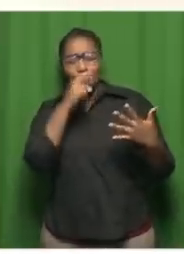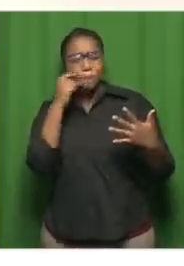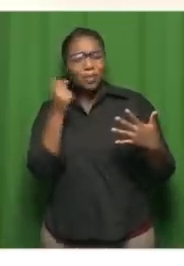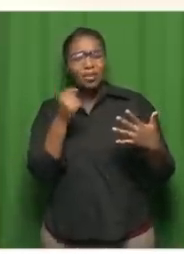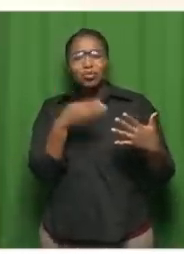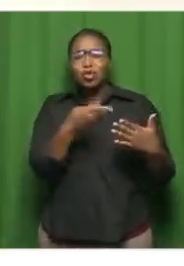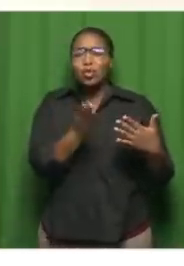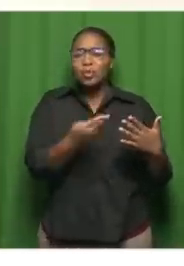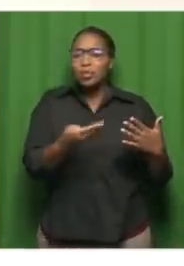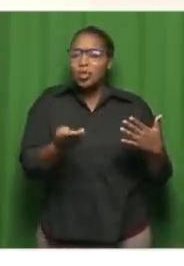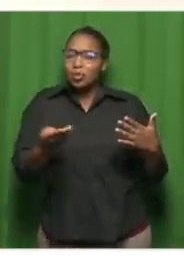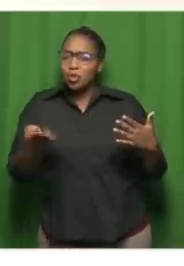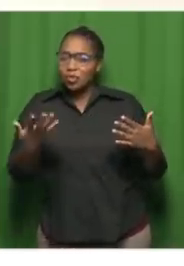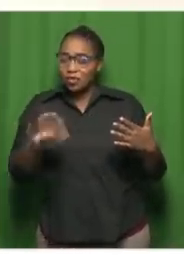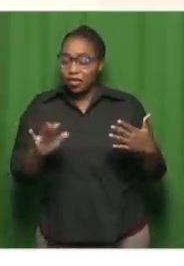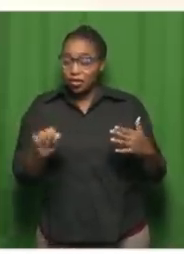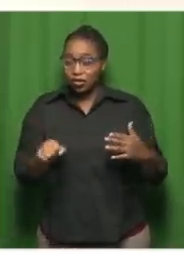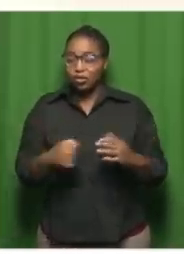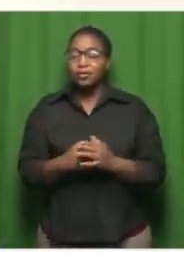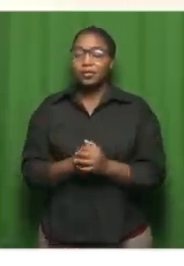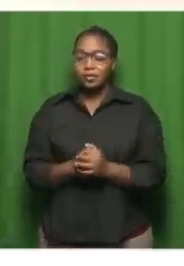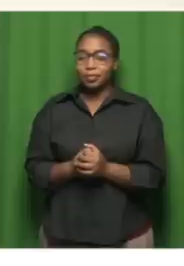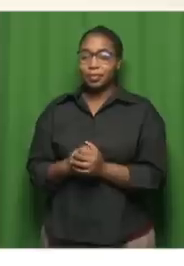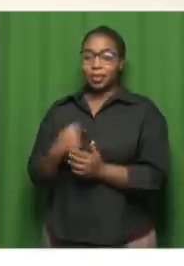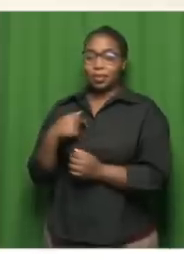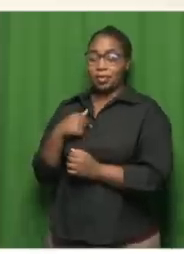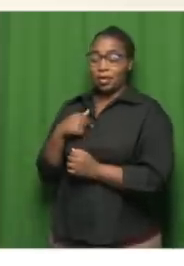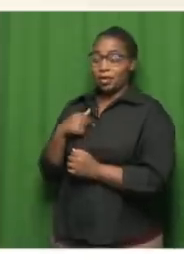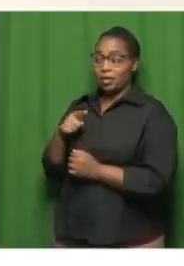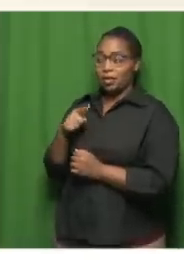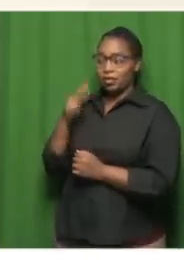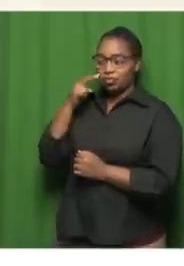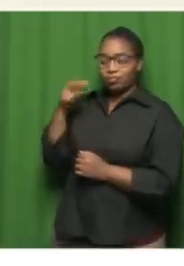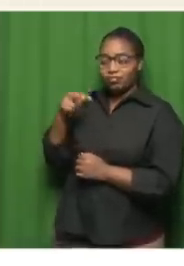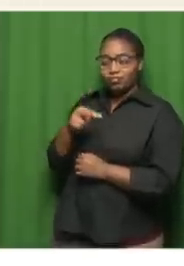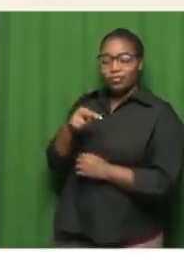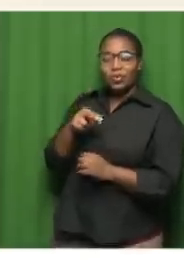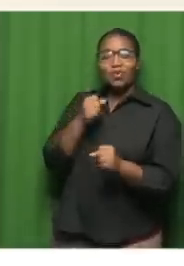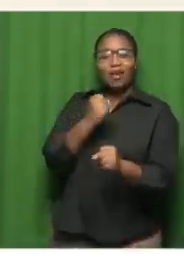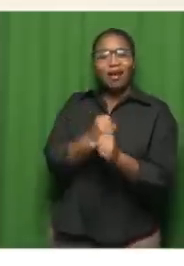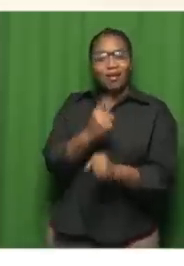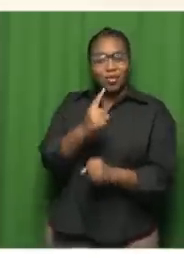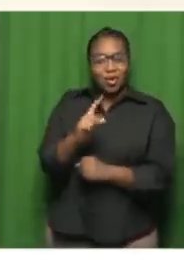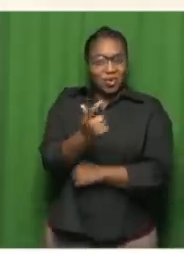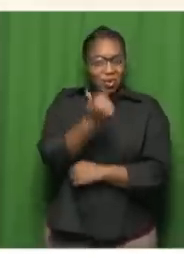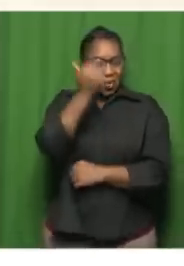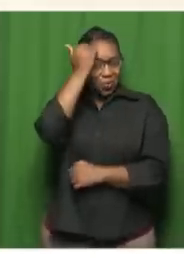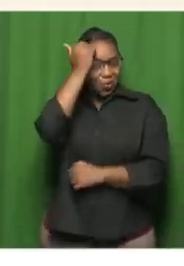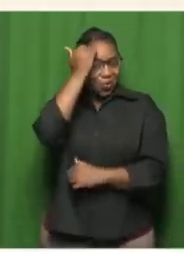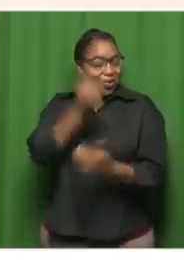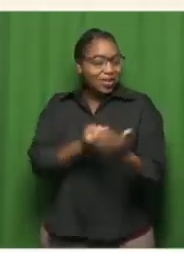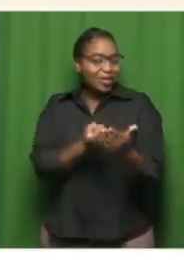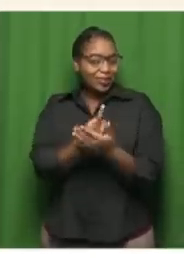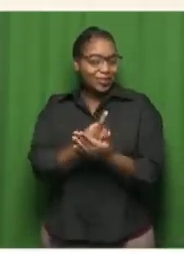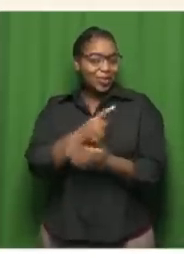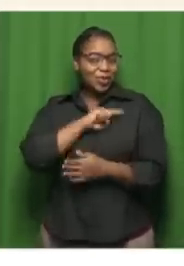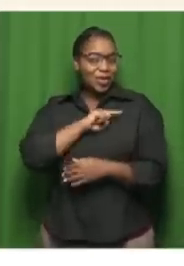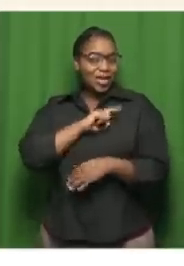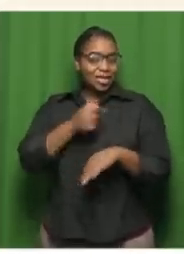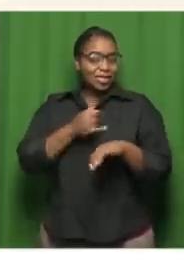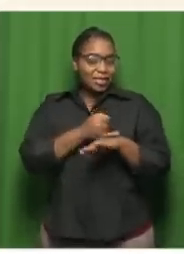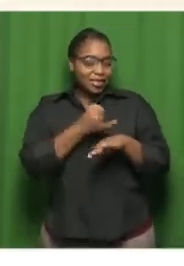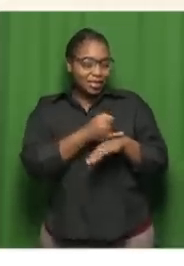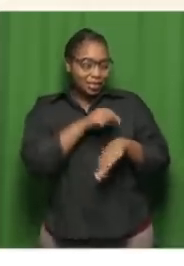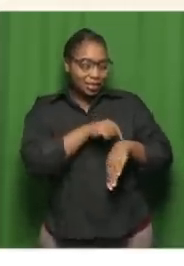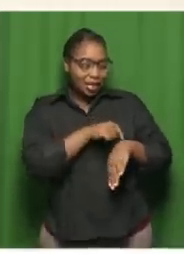side of Gauteng. What was very interesting, we all know during the early stages of the nominations, Paul